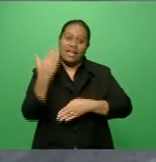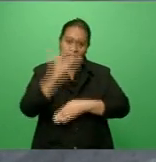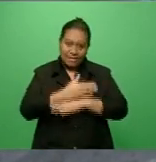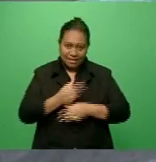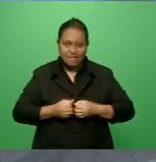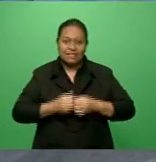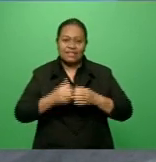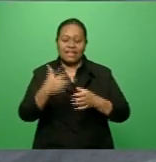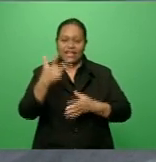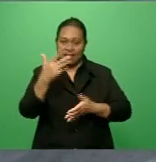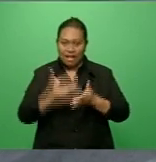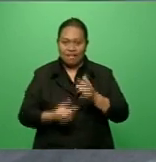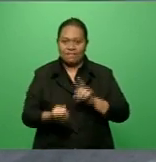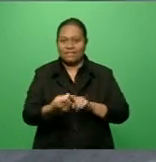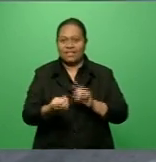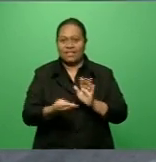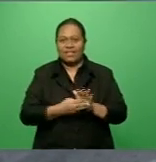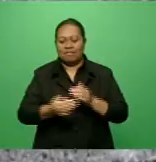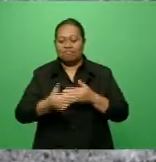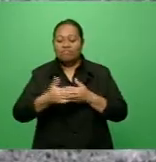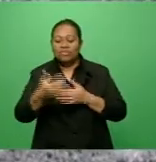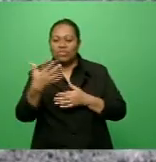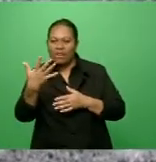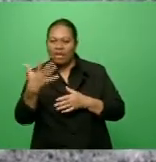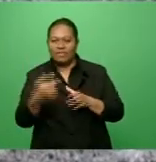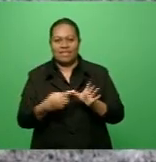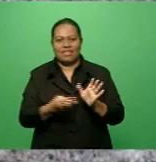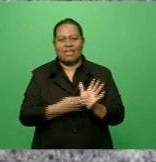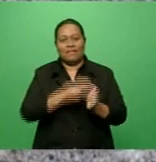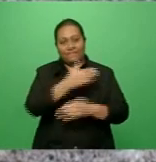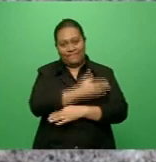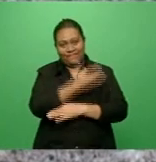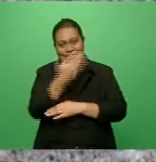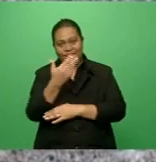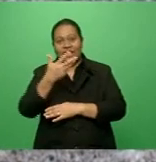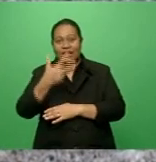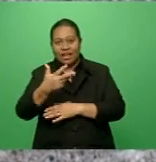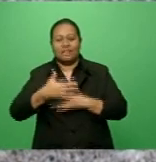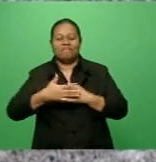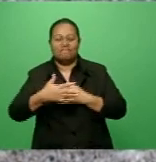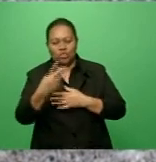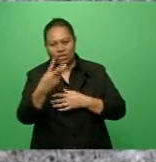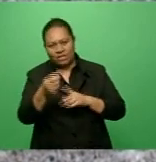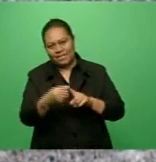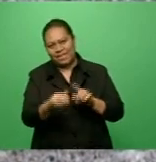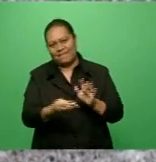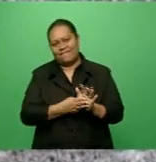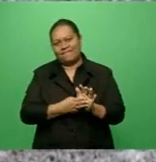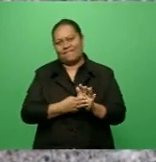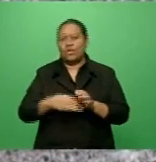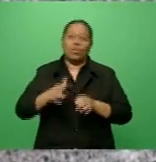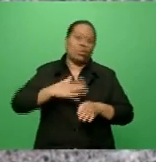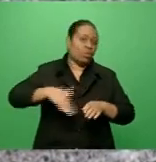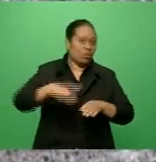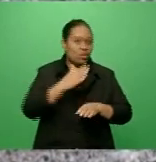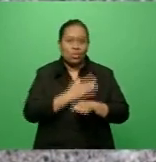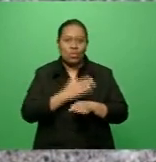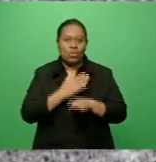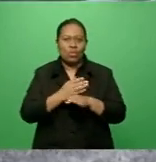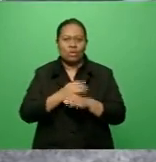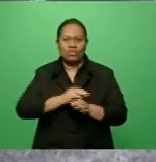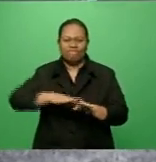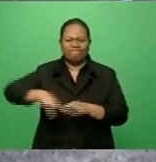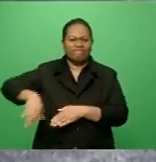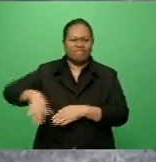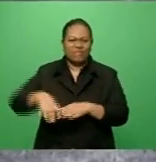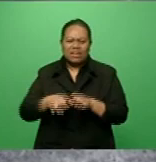daily from 8:30 p.m. to 5 a.m. and day work will begin daily from 9 a.m. to 3 p.m. All work will be sequential to